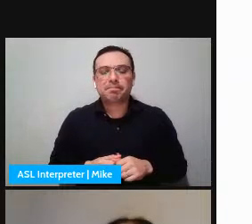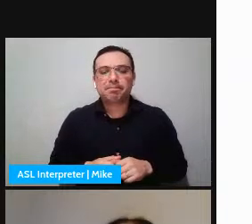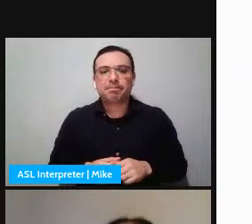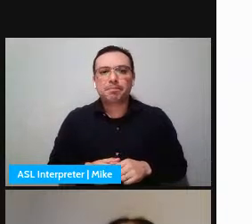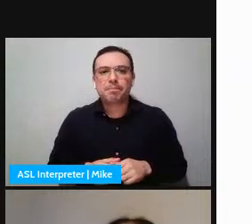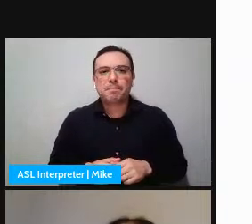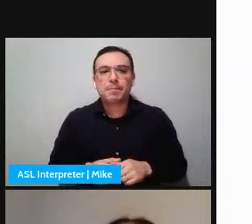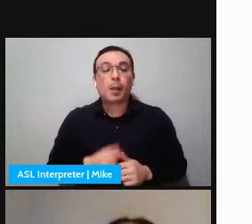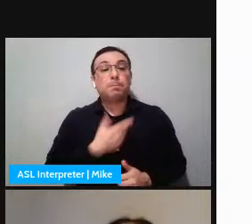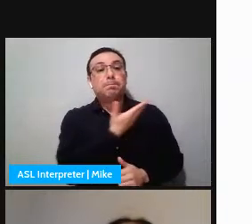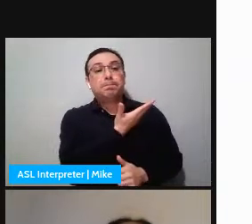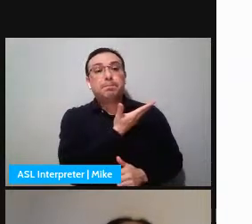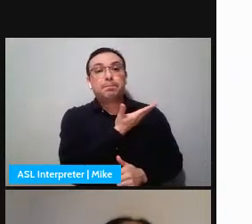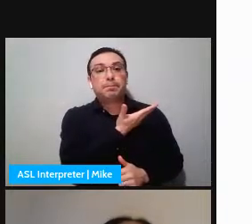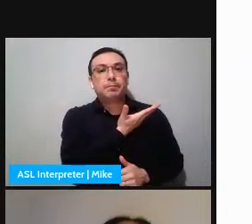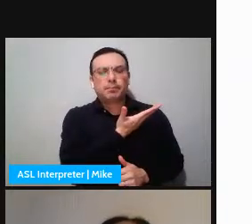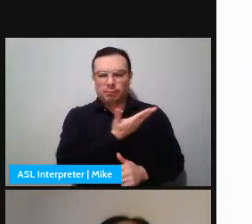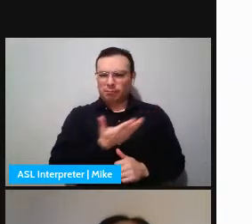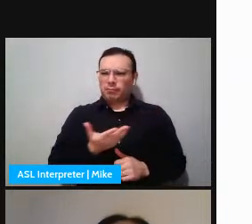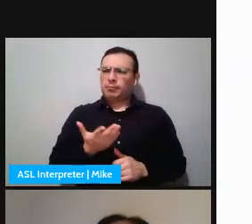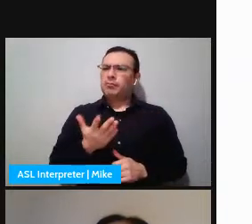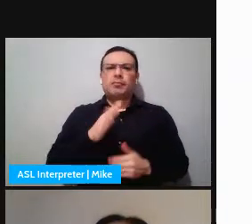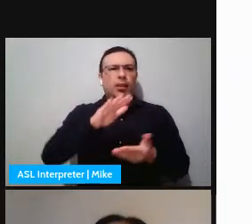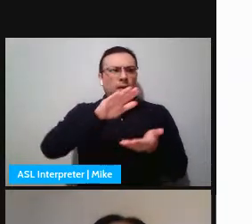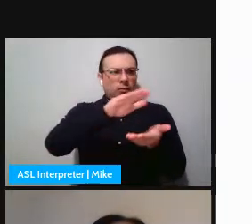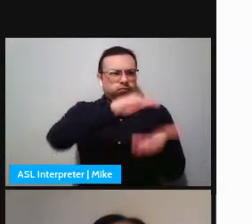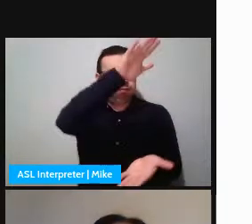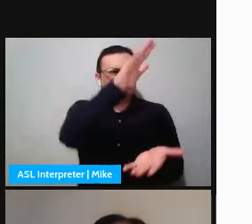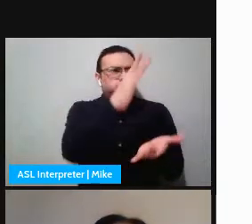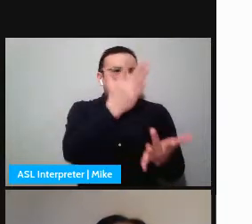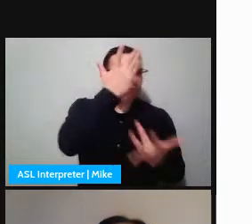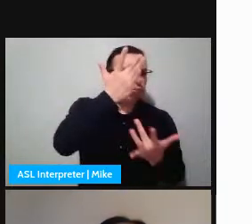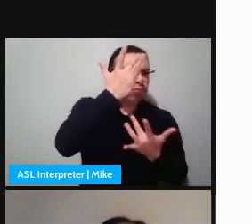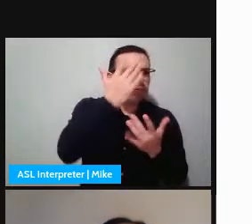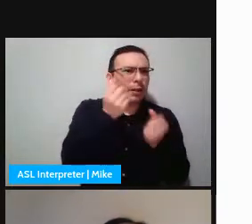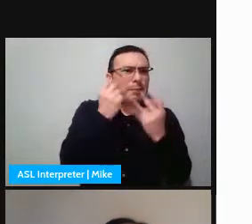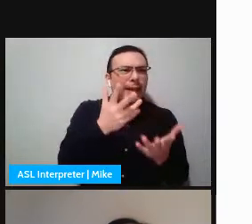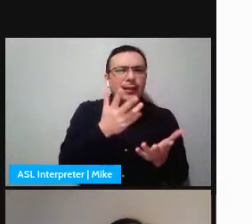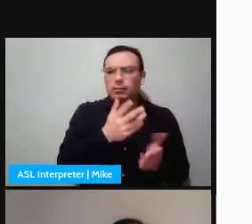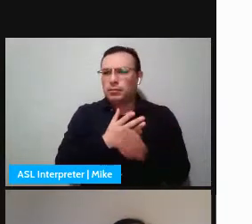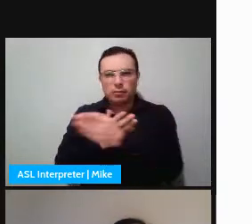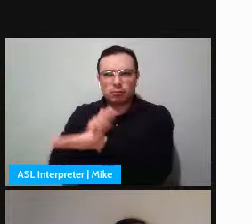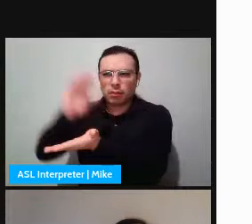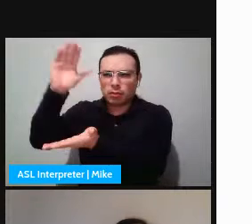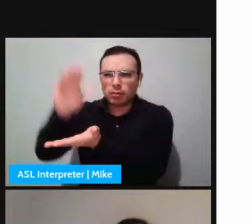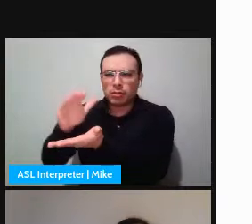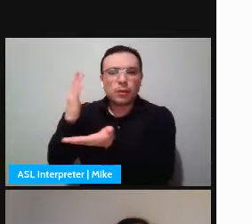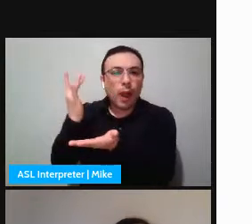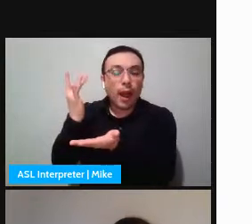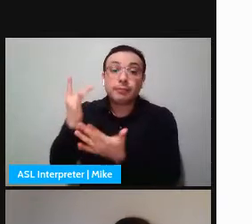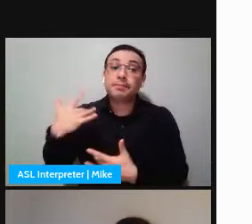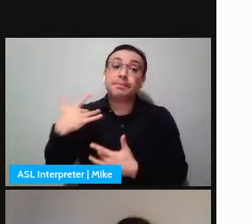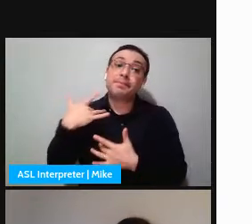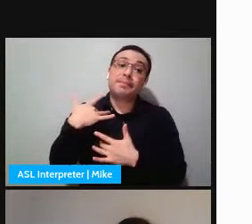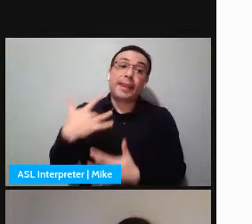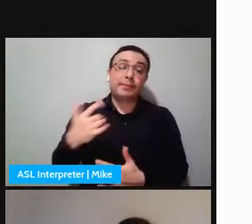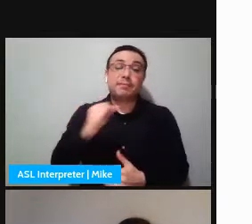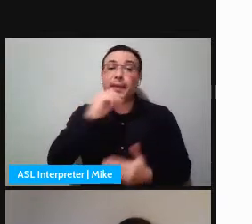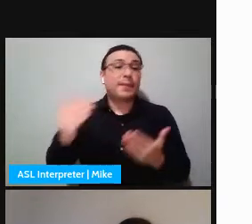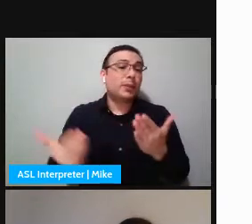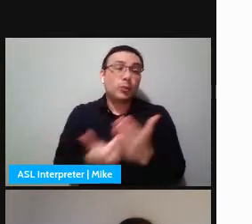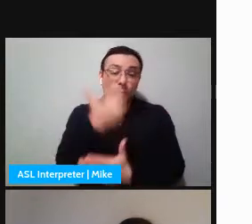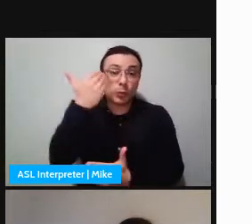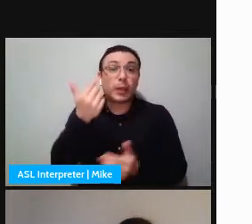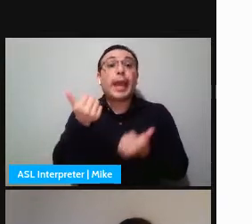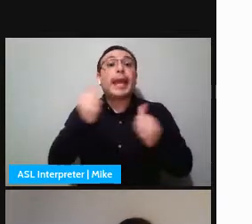of why we see health disparities. And health disparities are not at all new. We see them in almost every chronic disease,